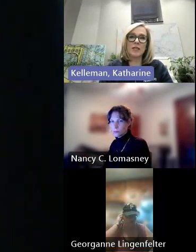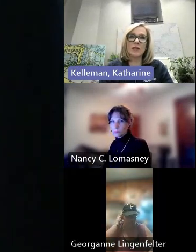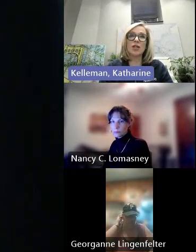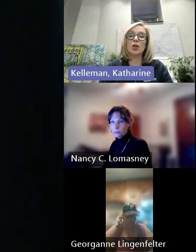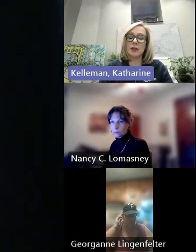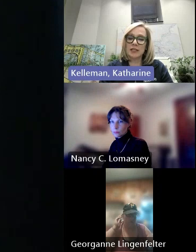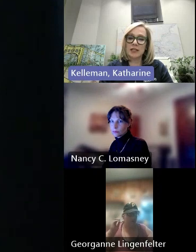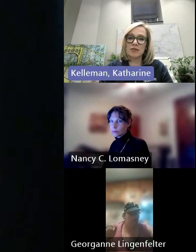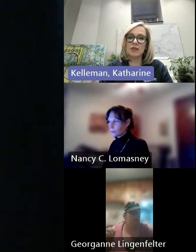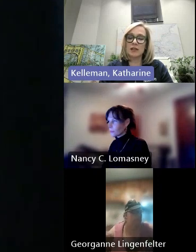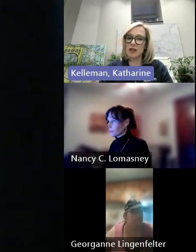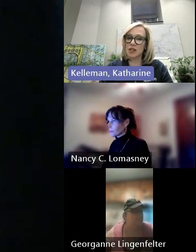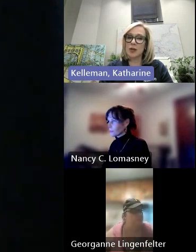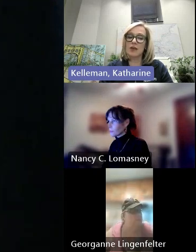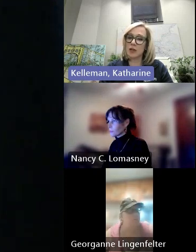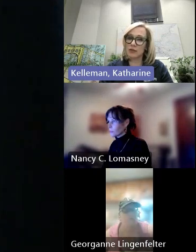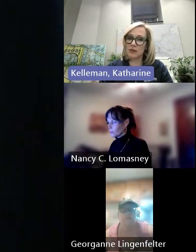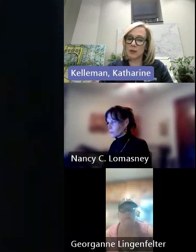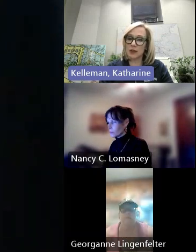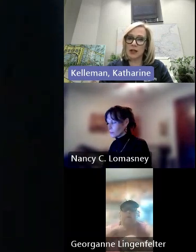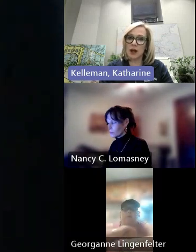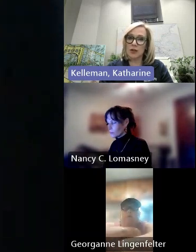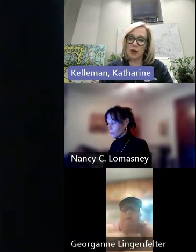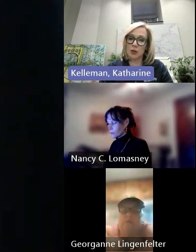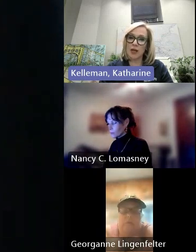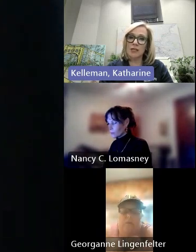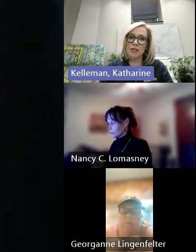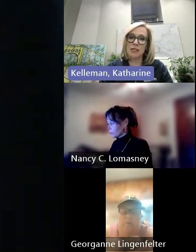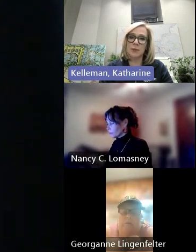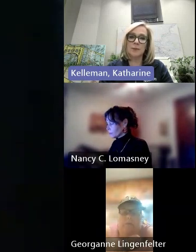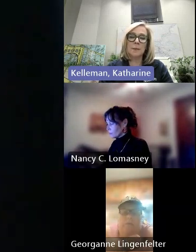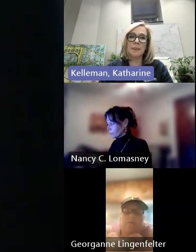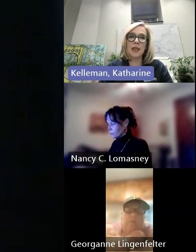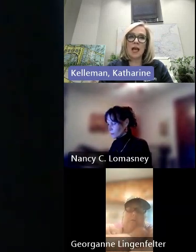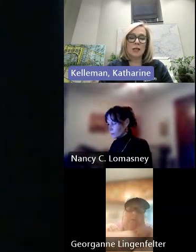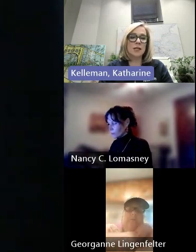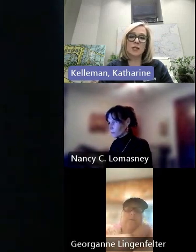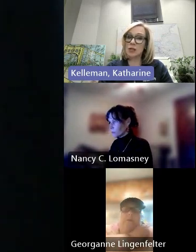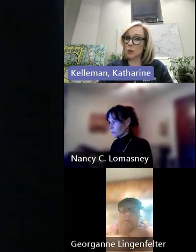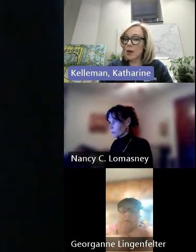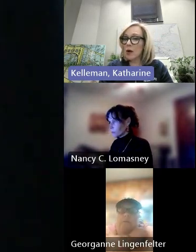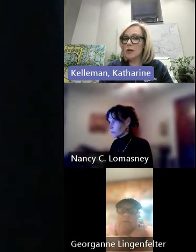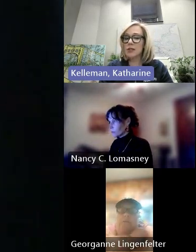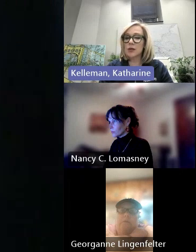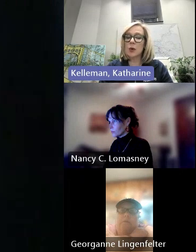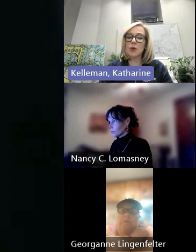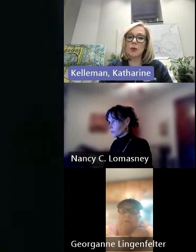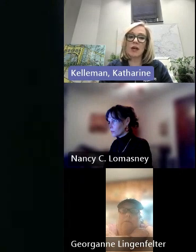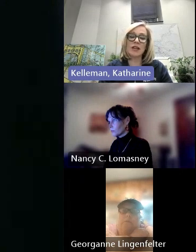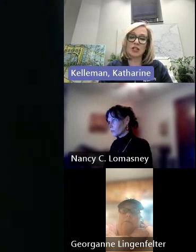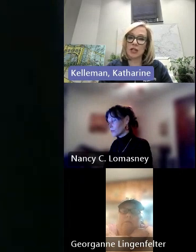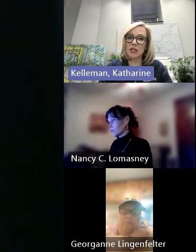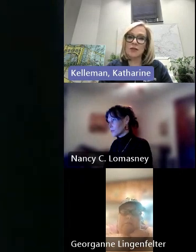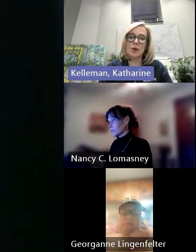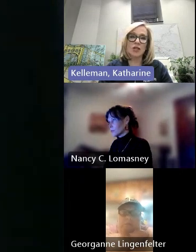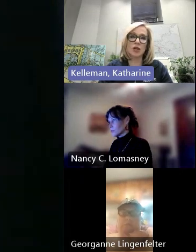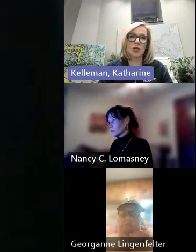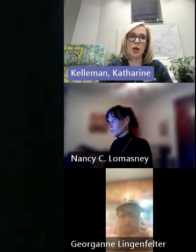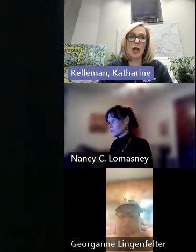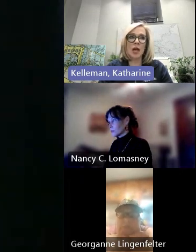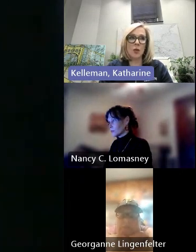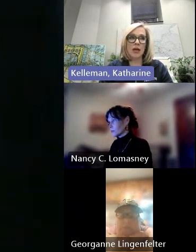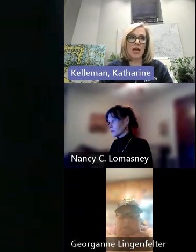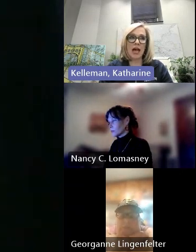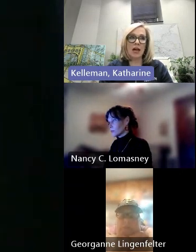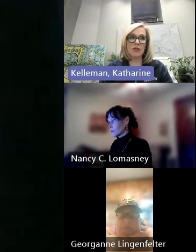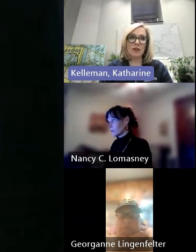be a cumulative investment of $150 million in our rail system. It's not just our rail cars that are old. We have aging